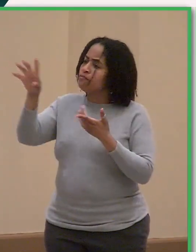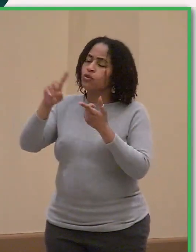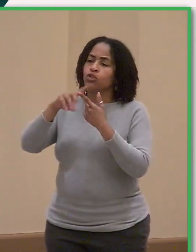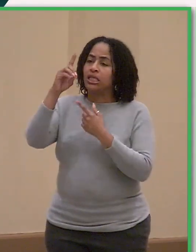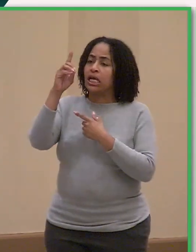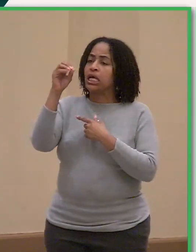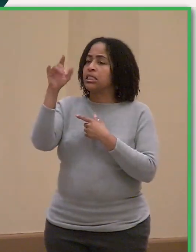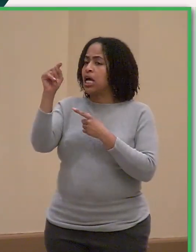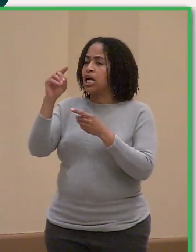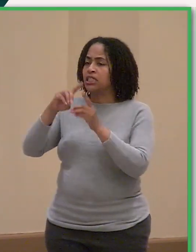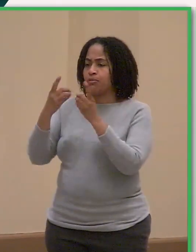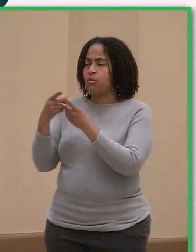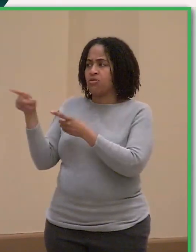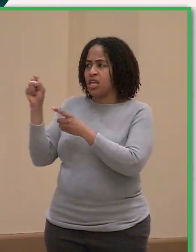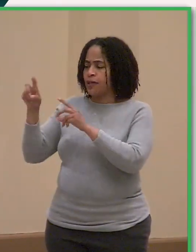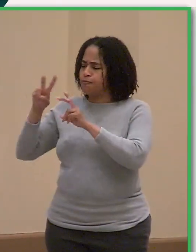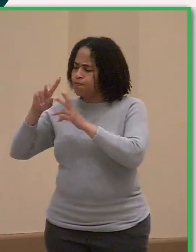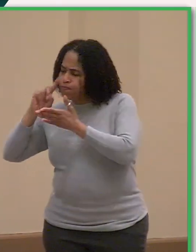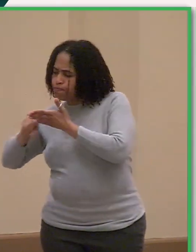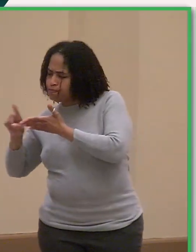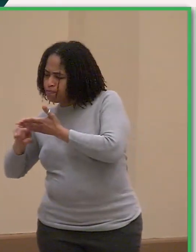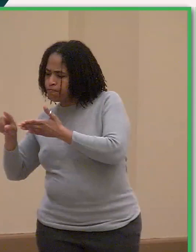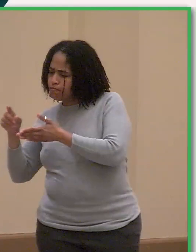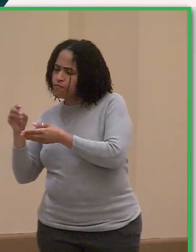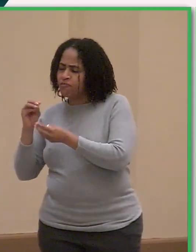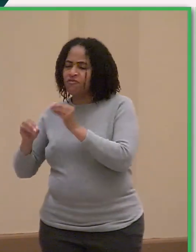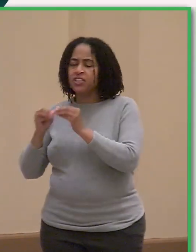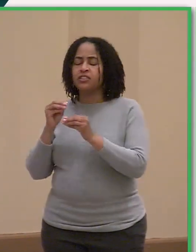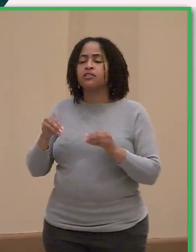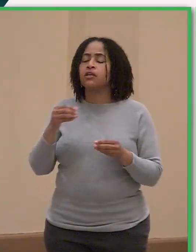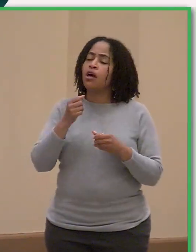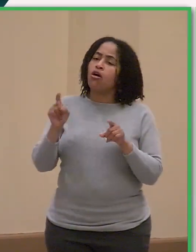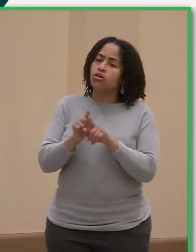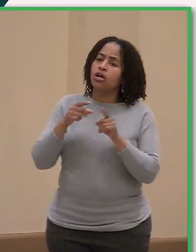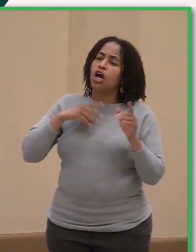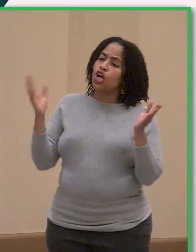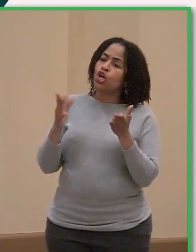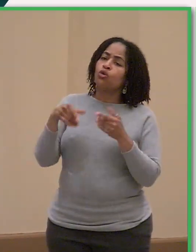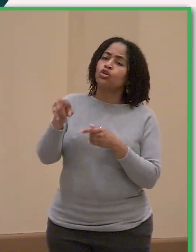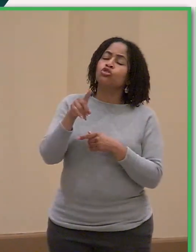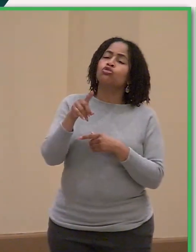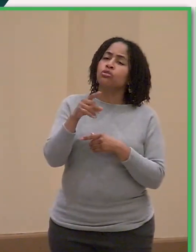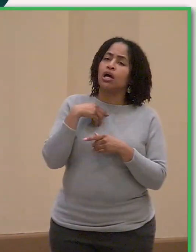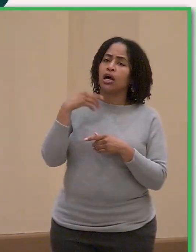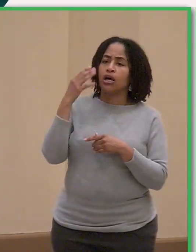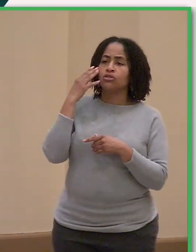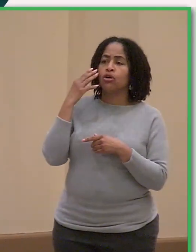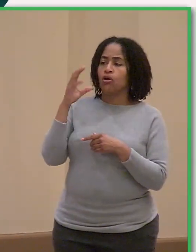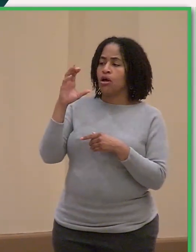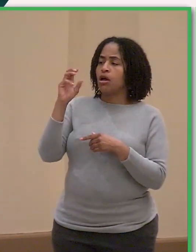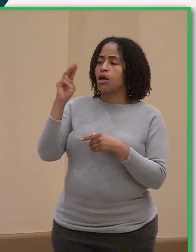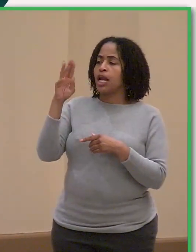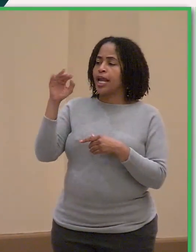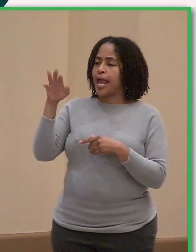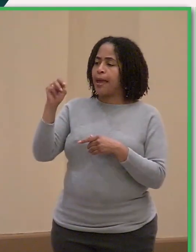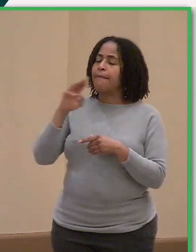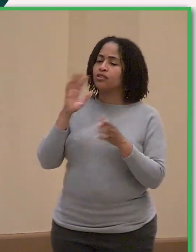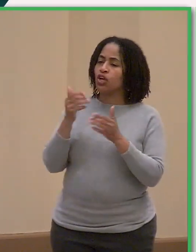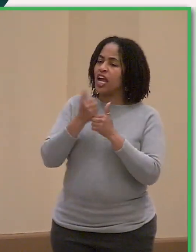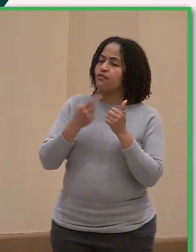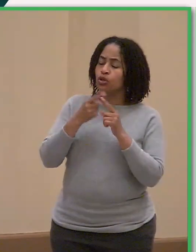DDOT department so that they can look into it. And then also encourage you, as I know Cunningham is encouraging everyone to attend